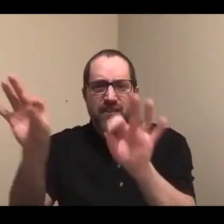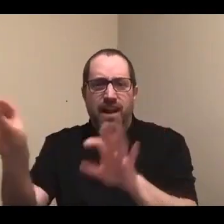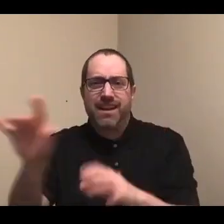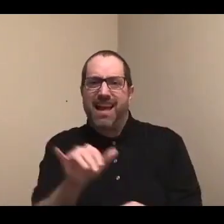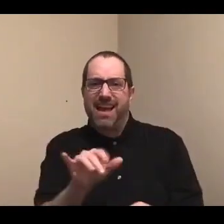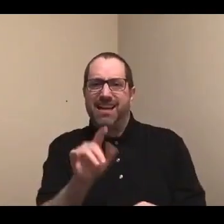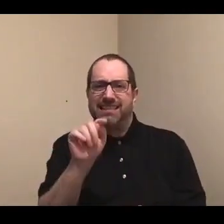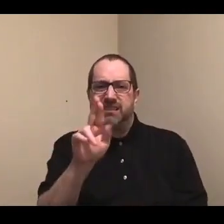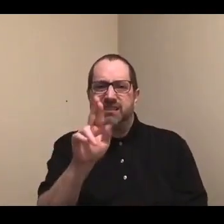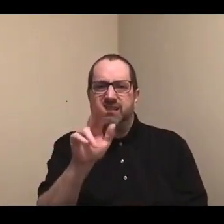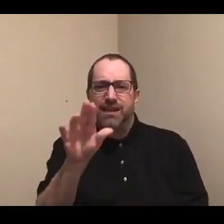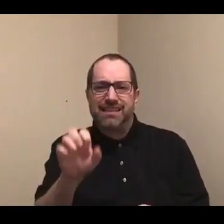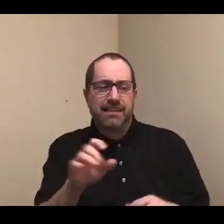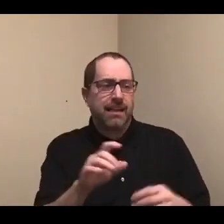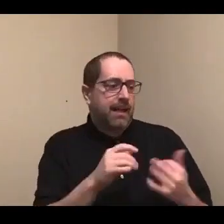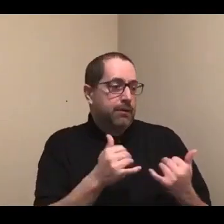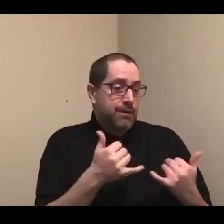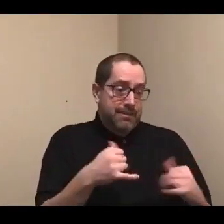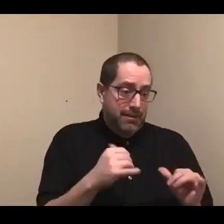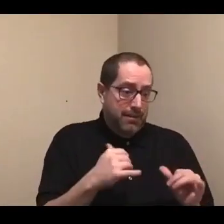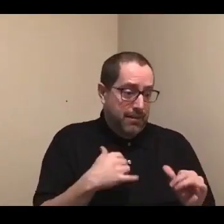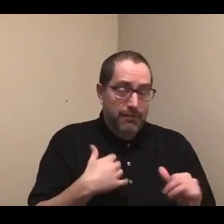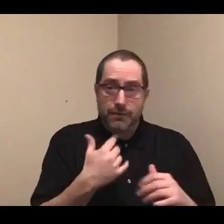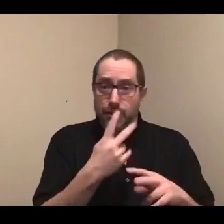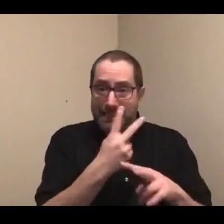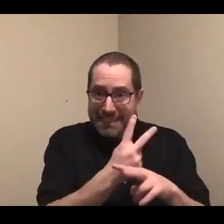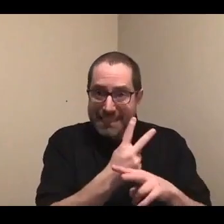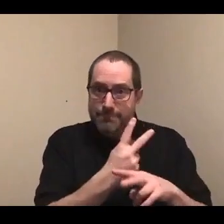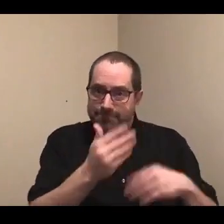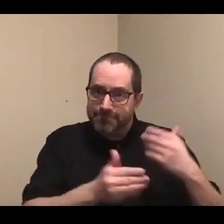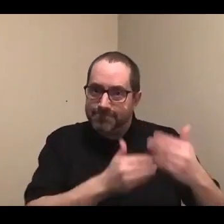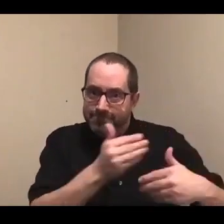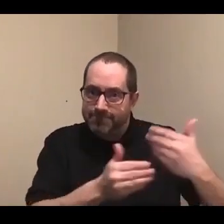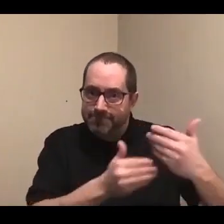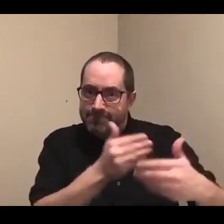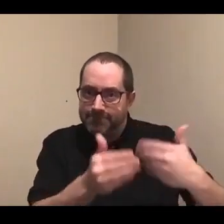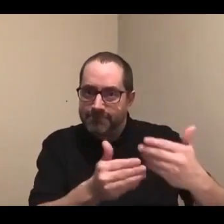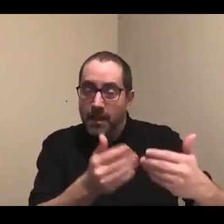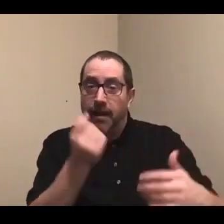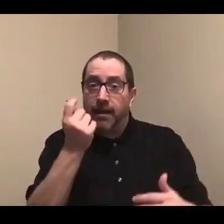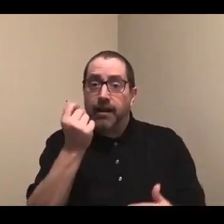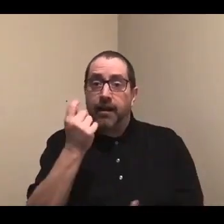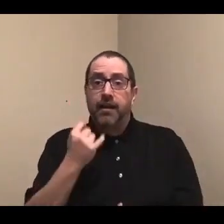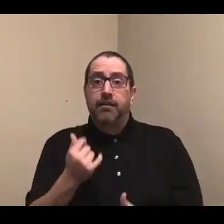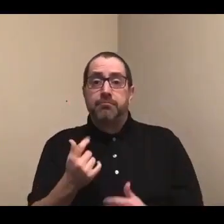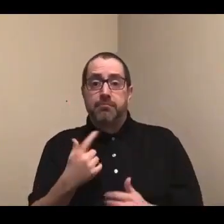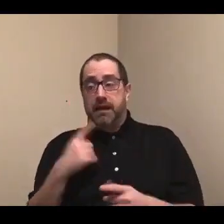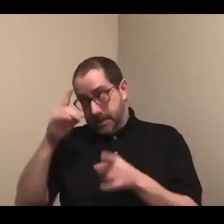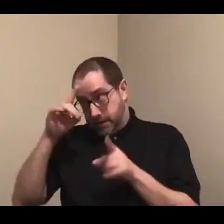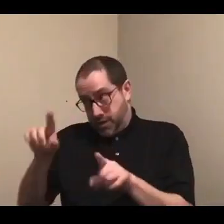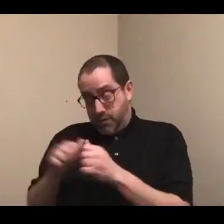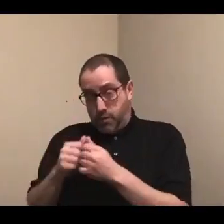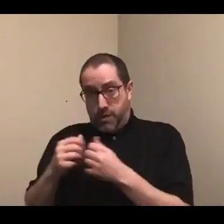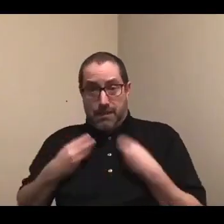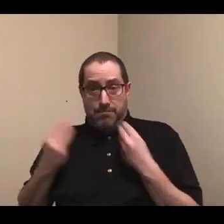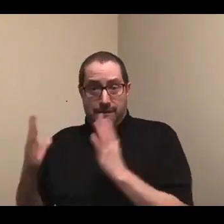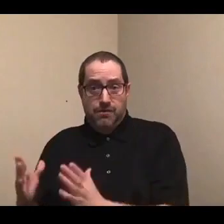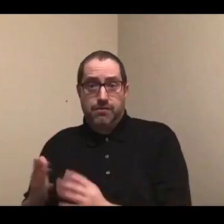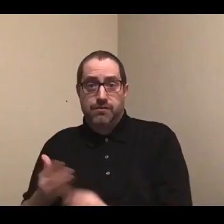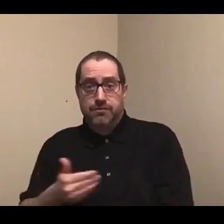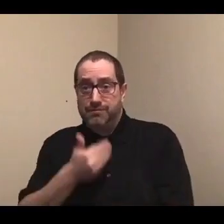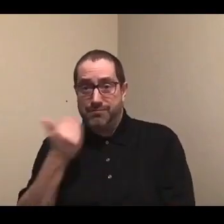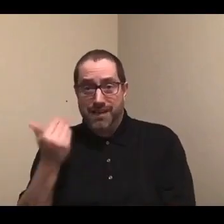to keep continuing to do that following public health orders. But I would say, to the Minister's point, the most definitive tool we've had is the tool of vaccination, and